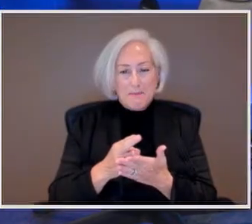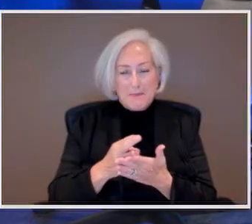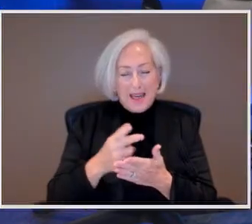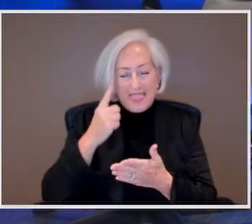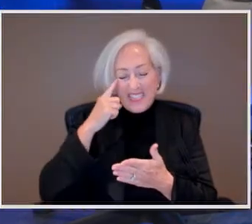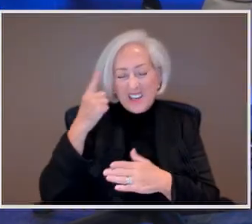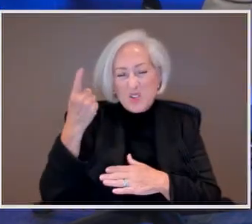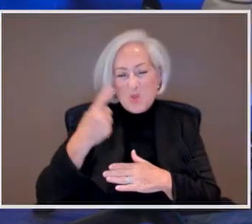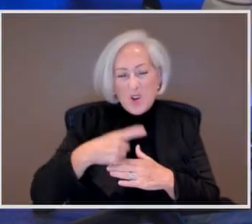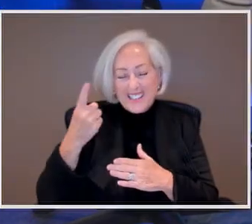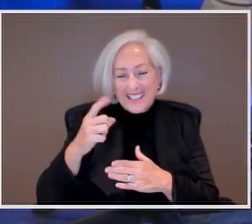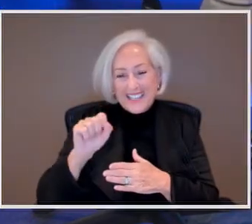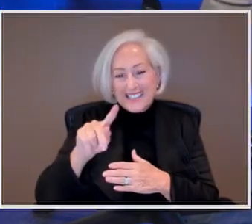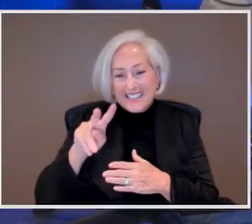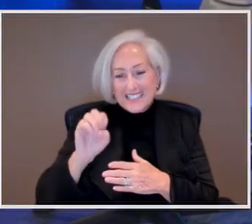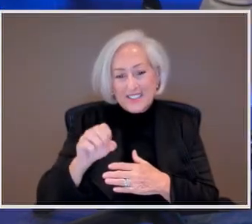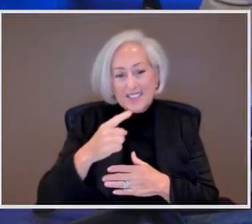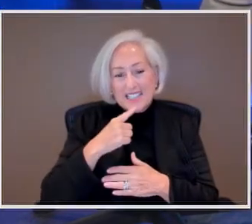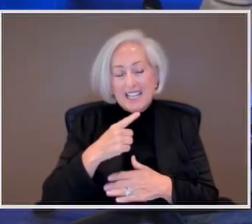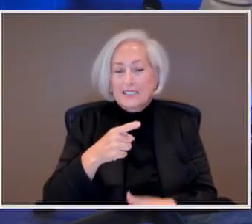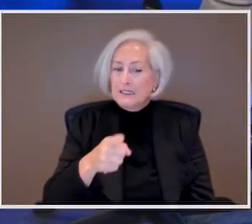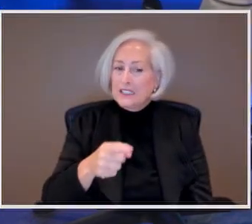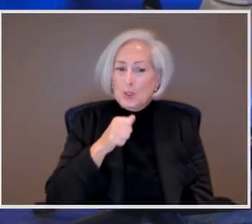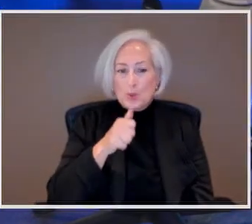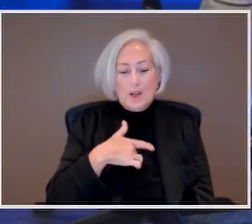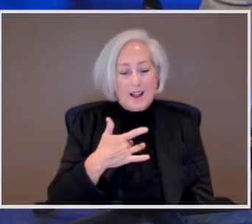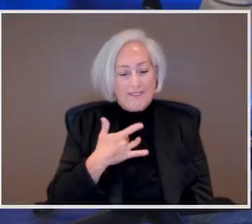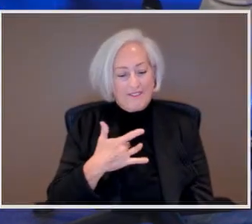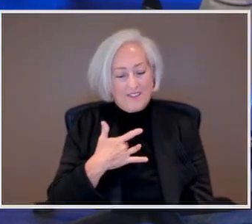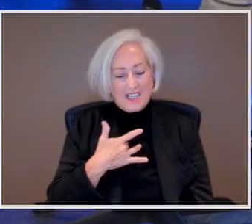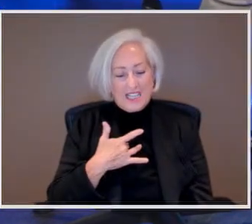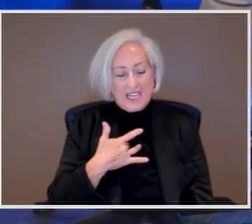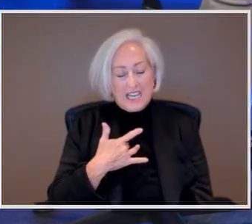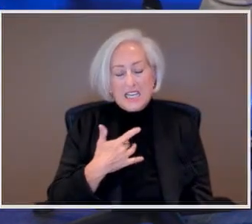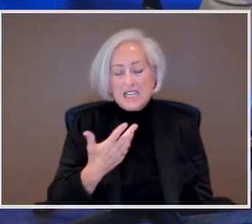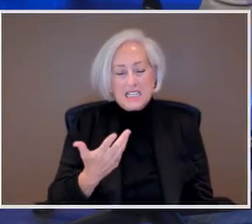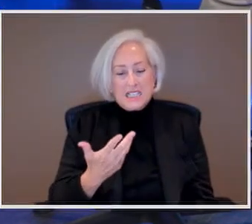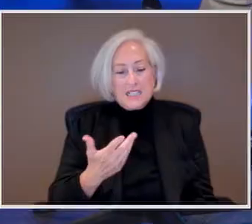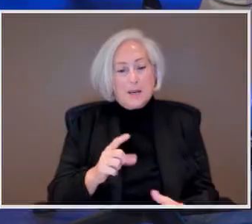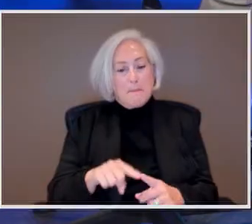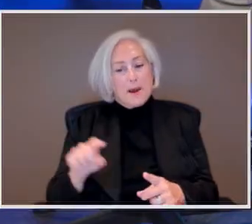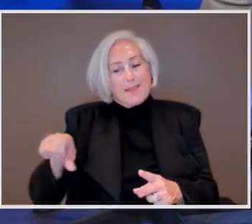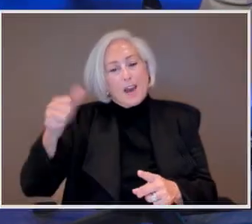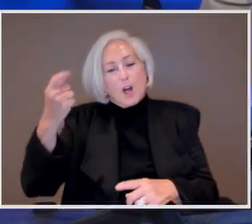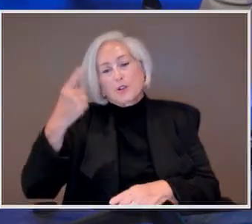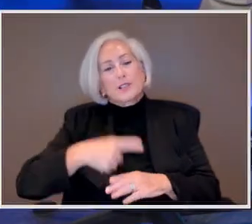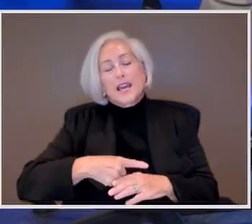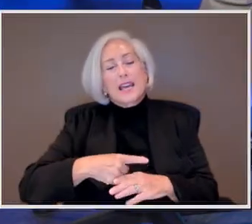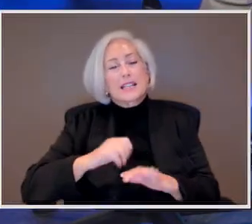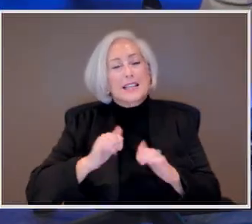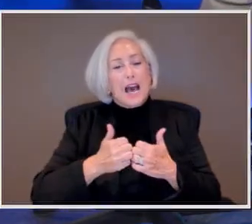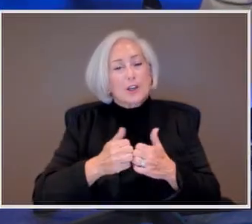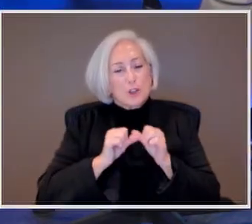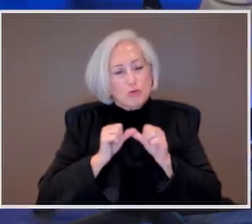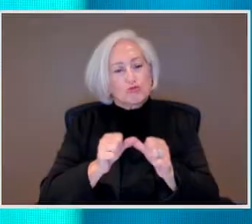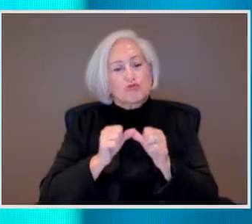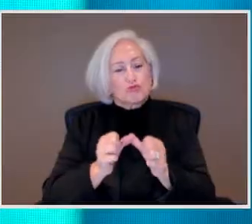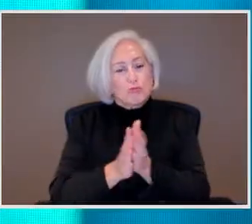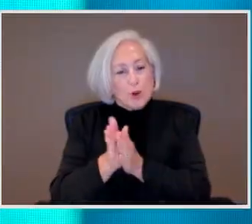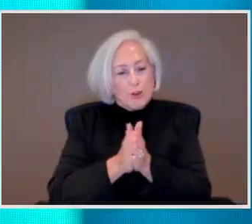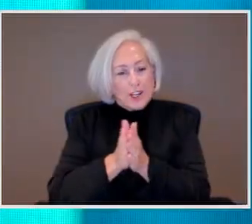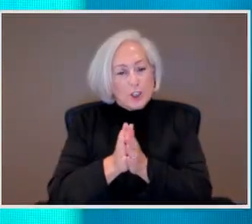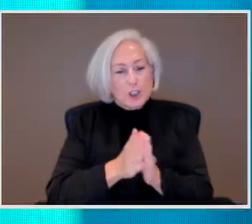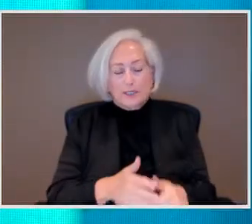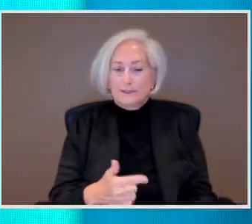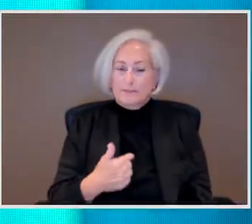Steve mentioned that you weren't feeling it. How did you stay motivated on the days that maybe you didn't feel like going in? I mean, I'm an athlete. I work